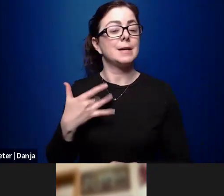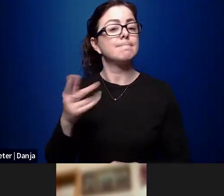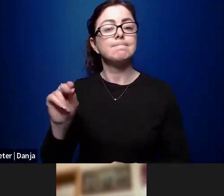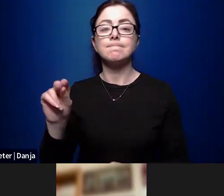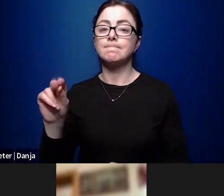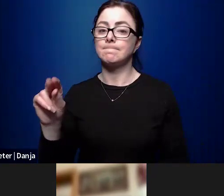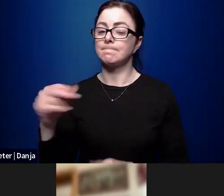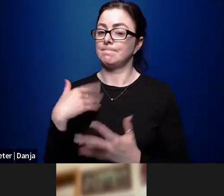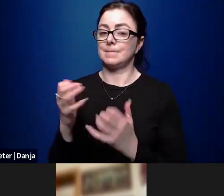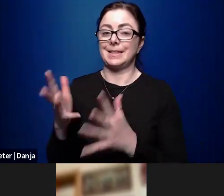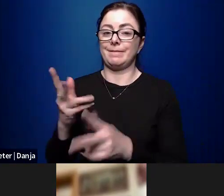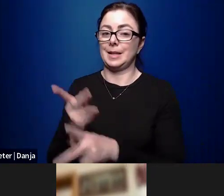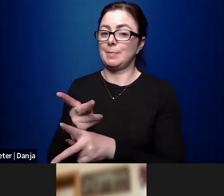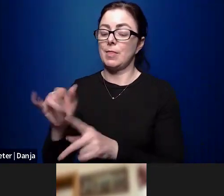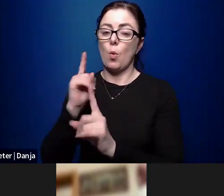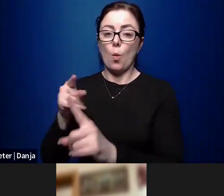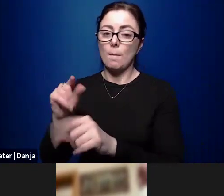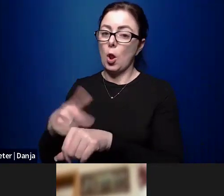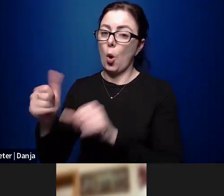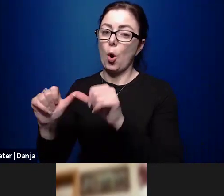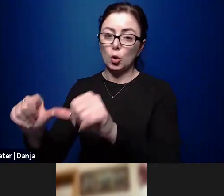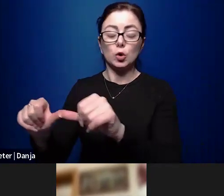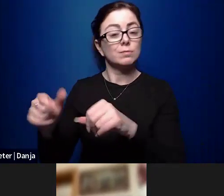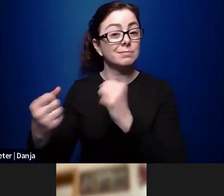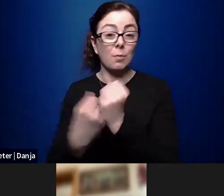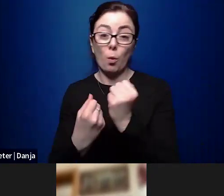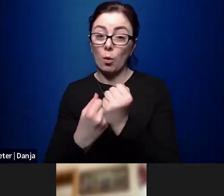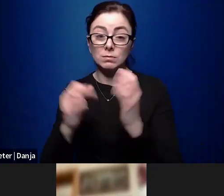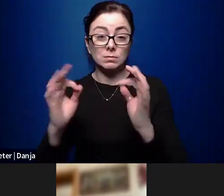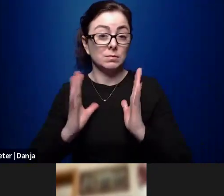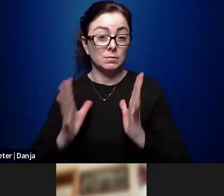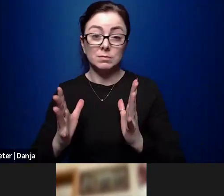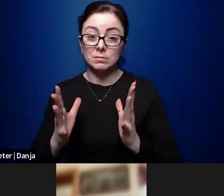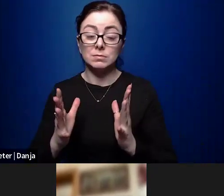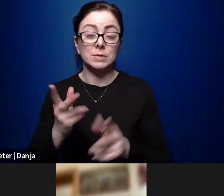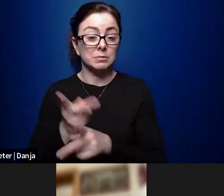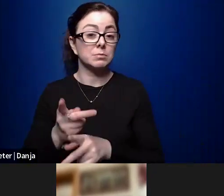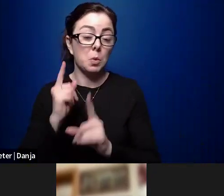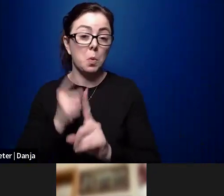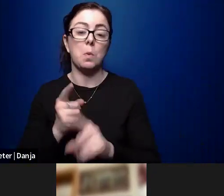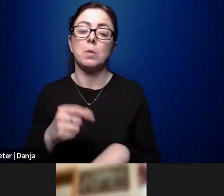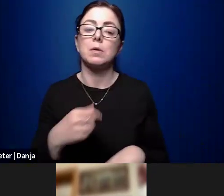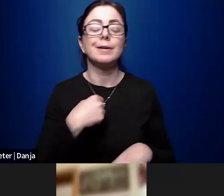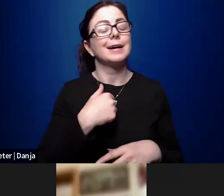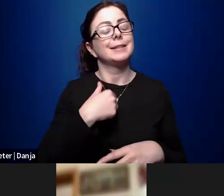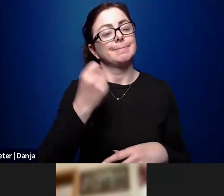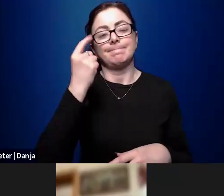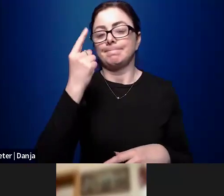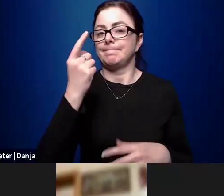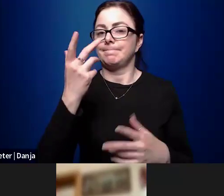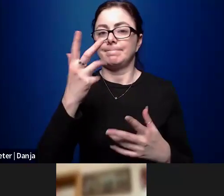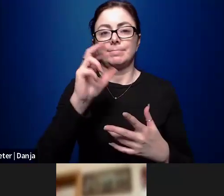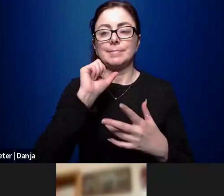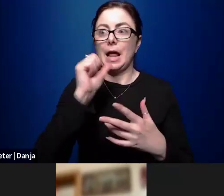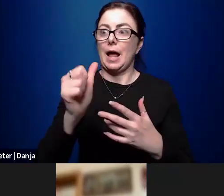longer. And so and they were supportive of that. And so it's I know that's not everyone's story, or maybe a lot of people's stories,